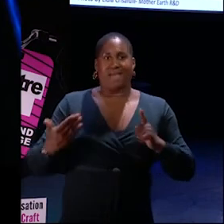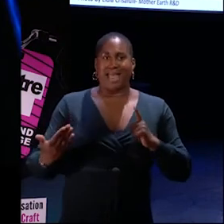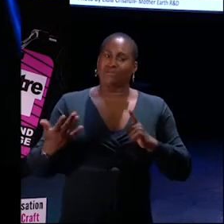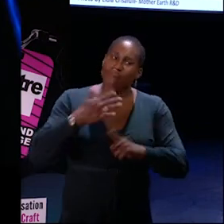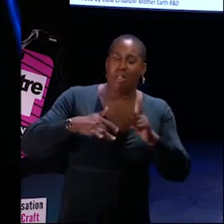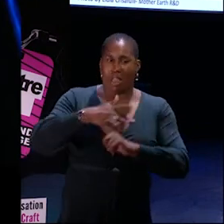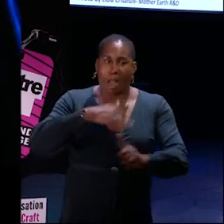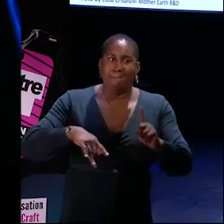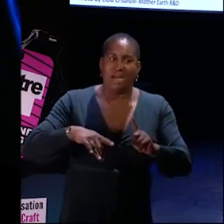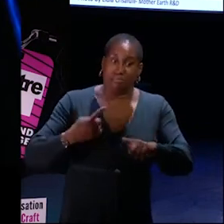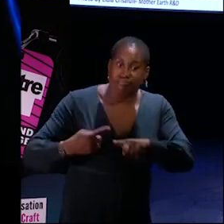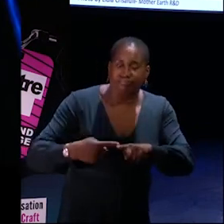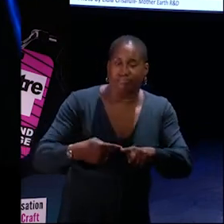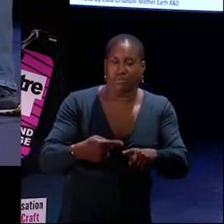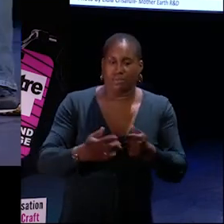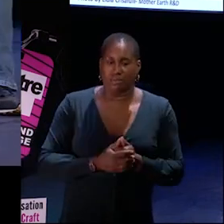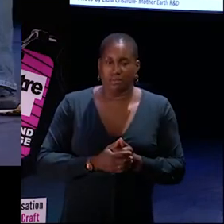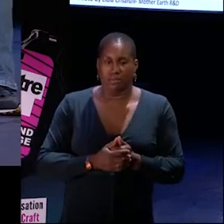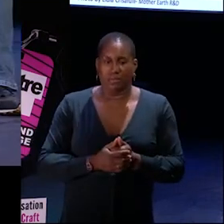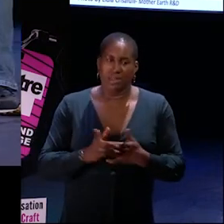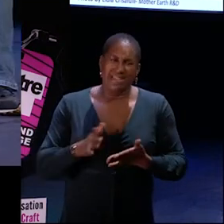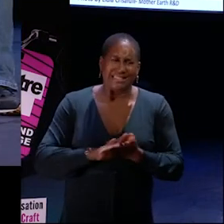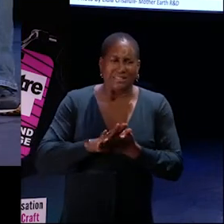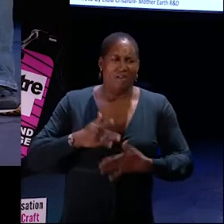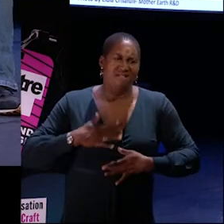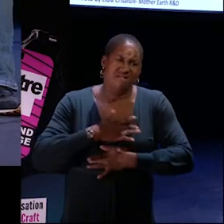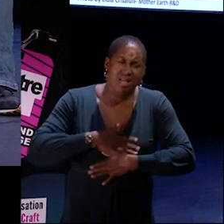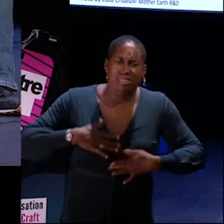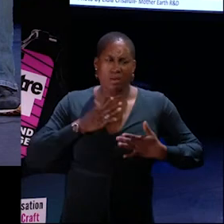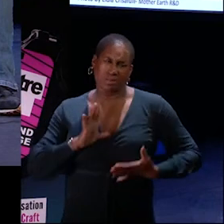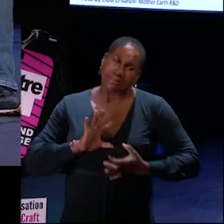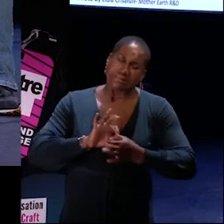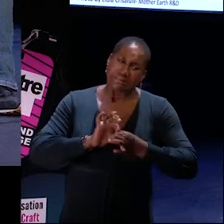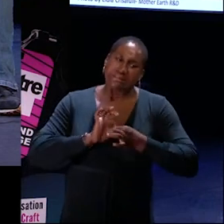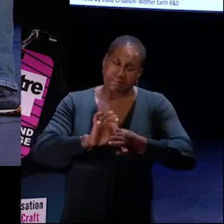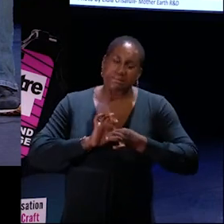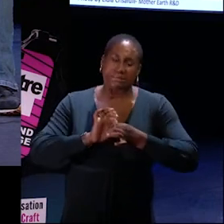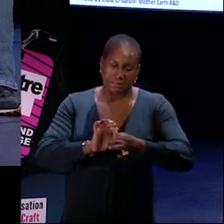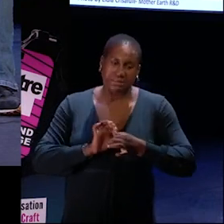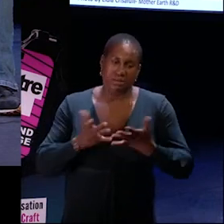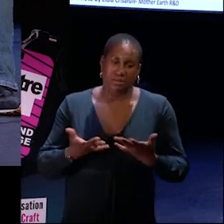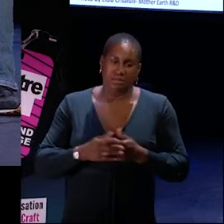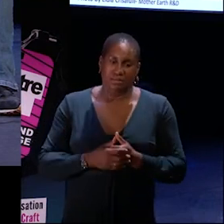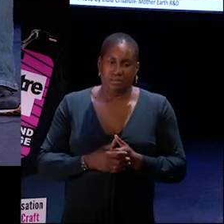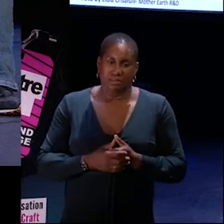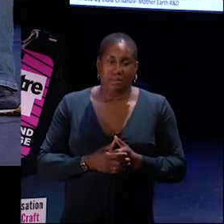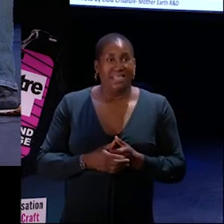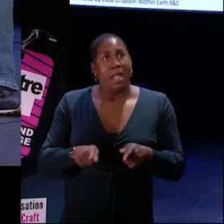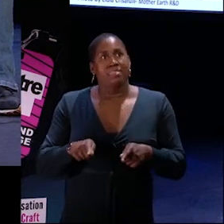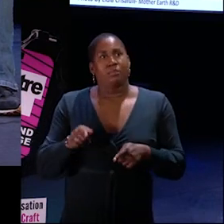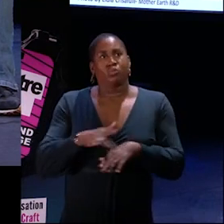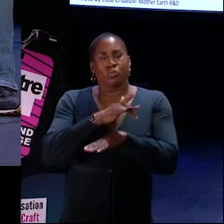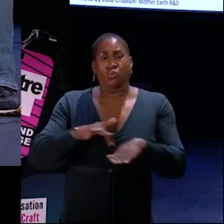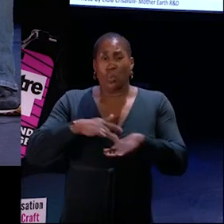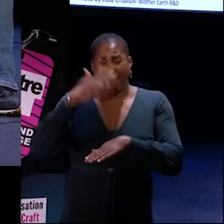emergency, and reconnecting with the feelings that the emergency can bring up. And Mother Earth sort of